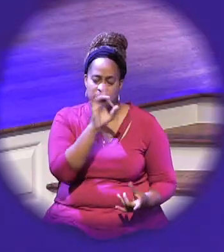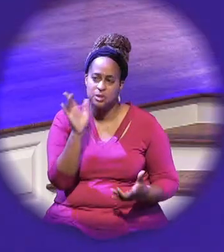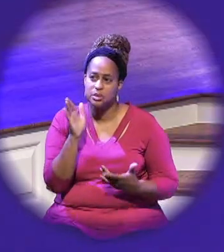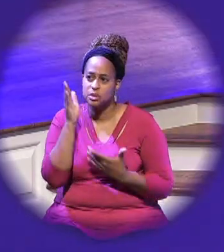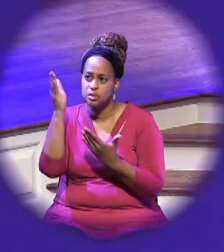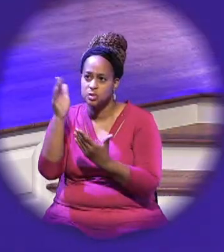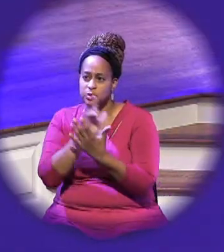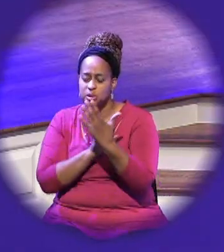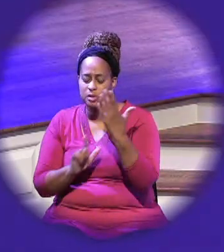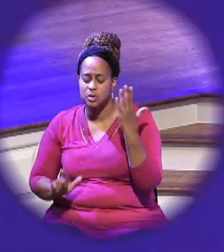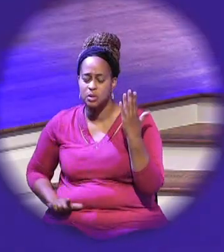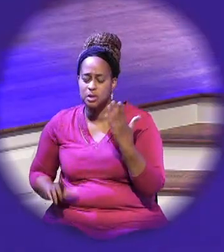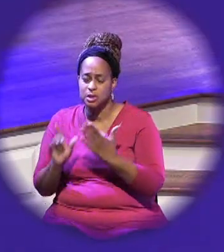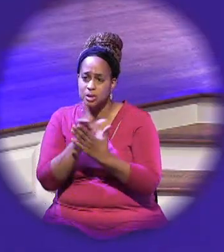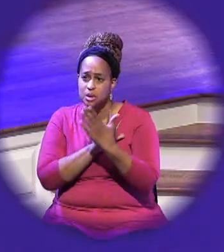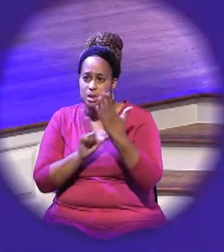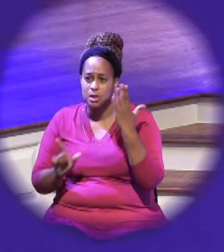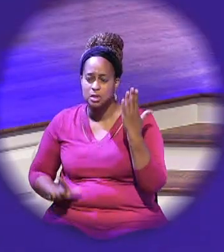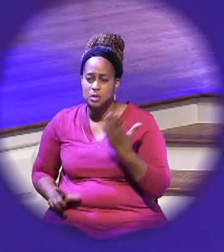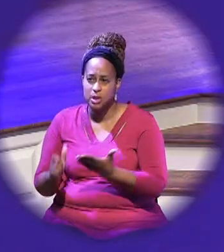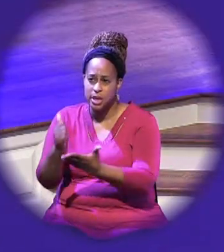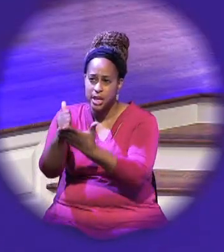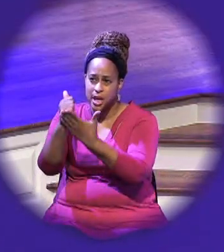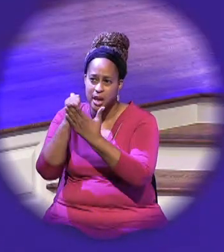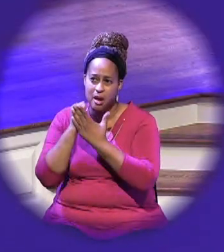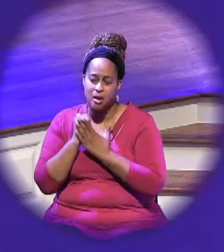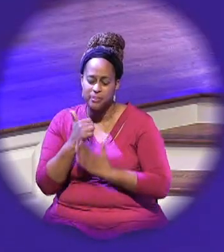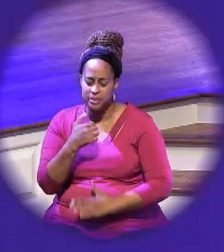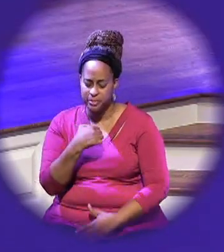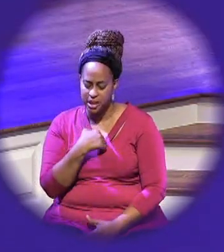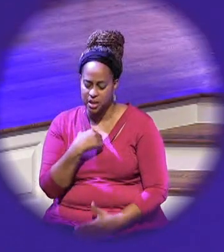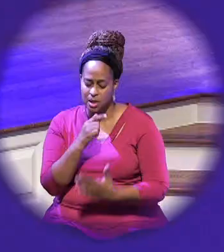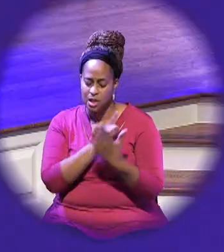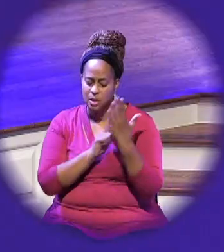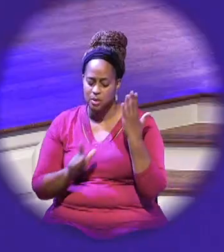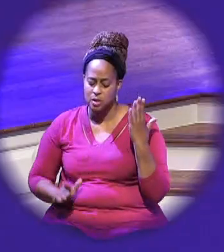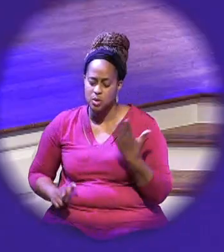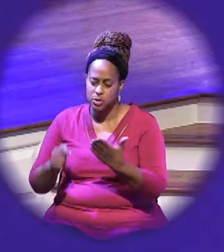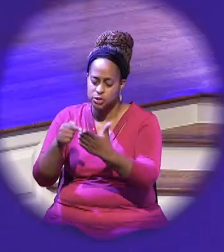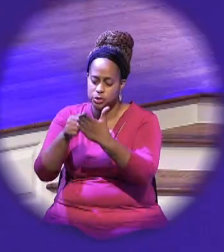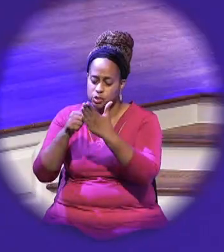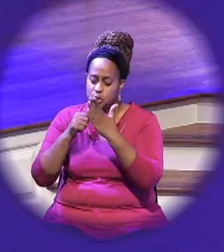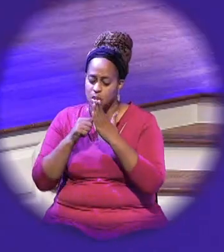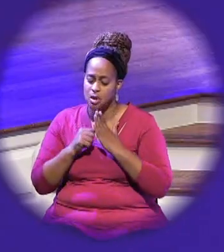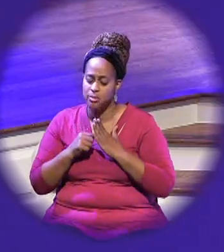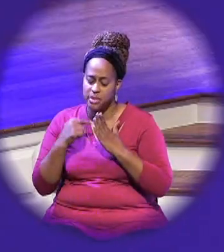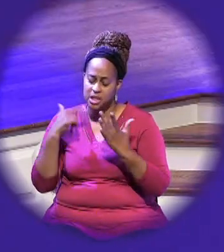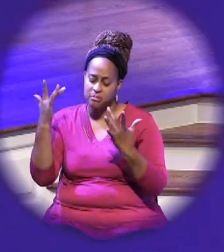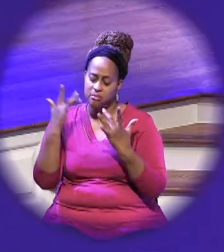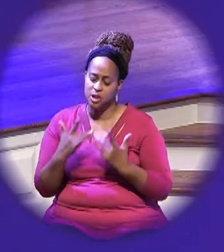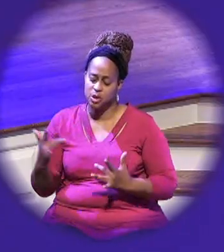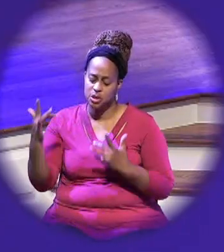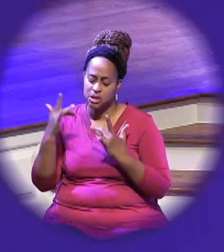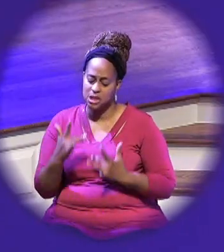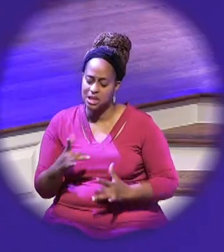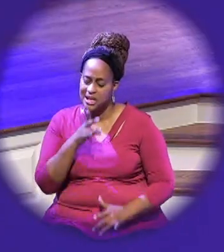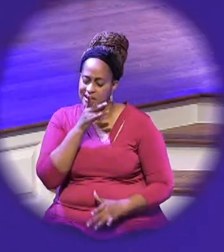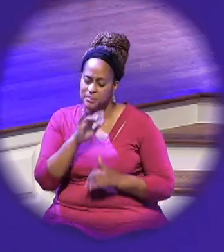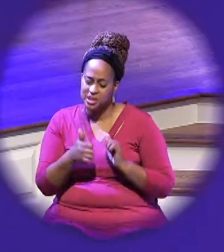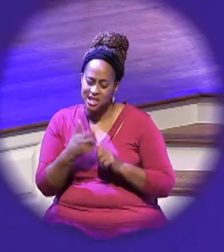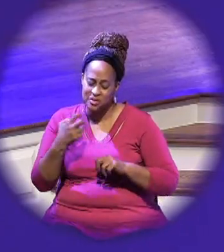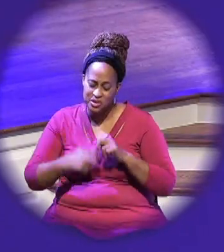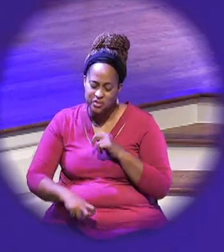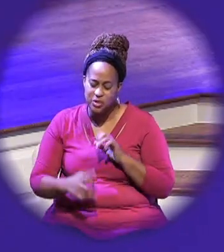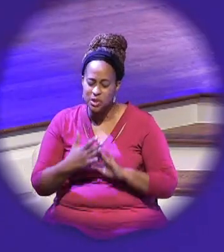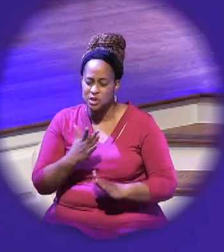Lord's, Lord, help me. Lord, show me mercy. It speaks to how difficult it